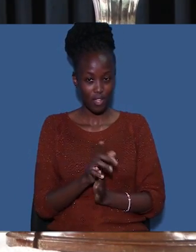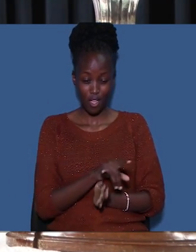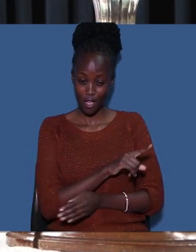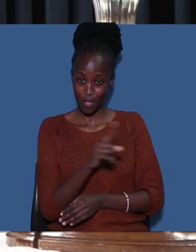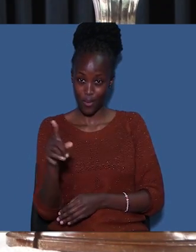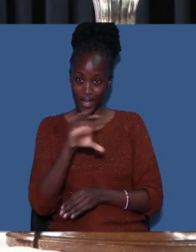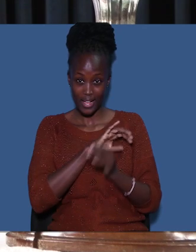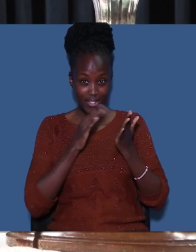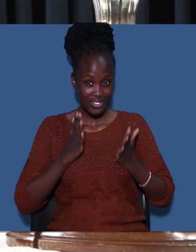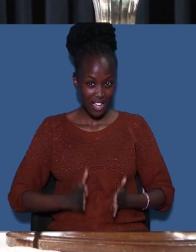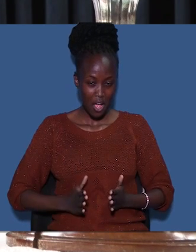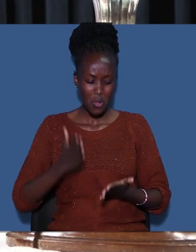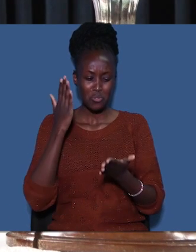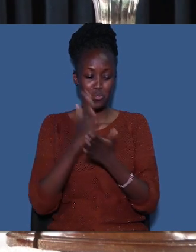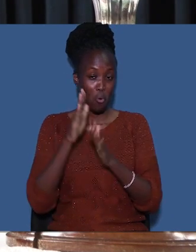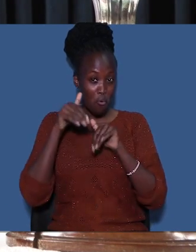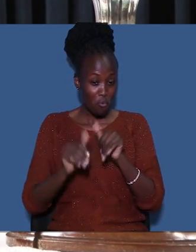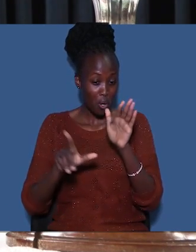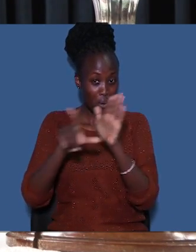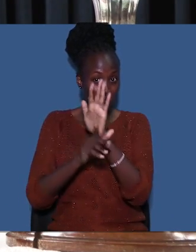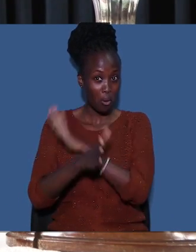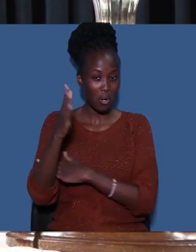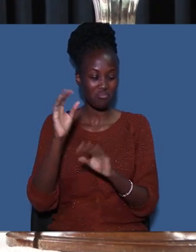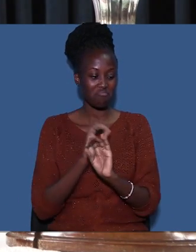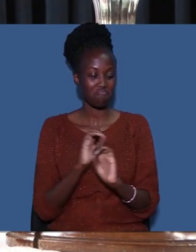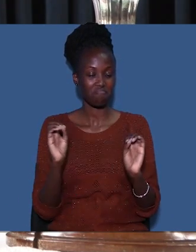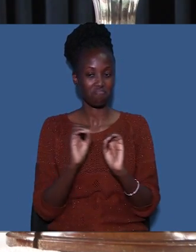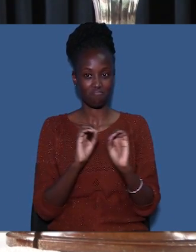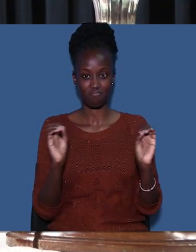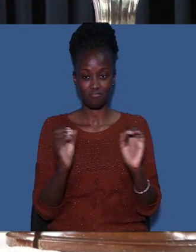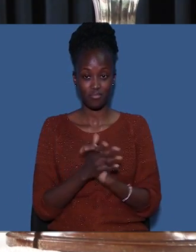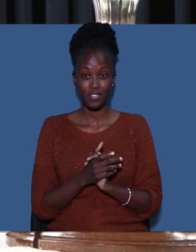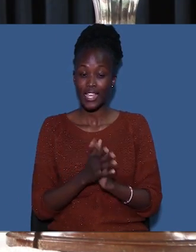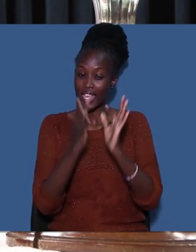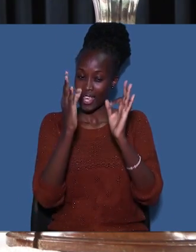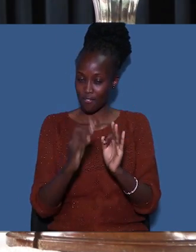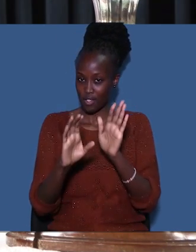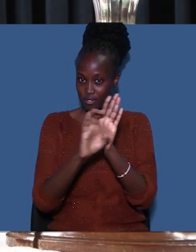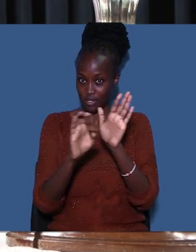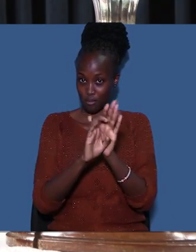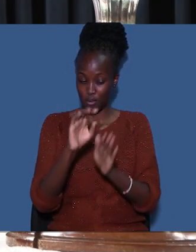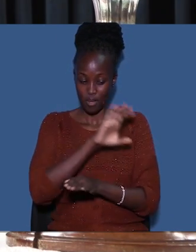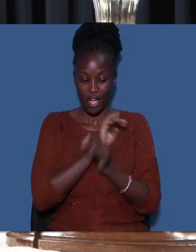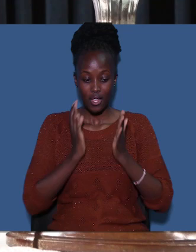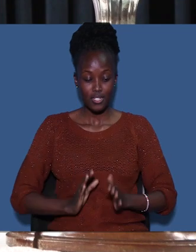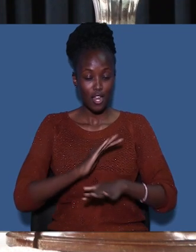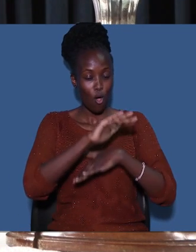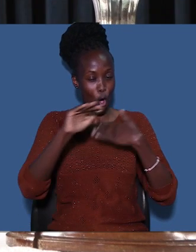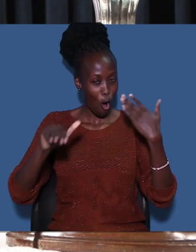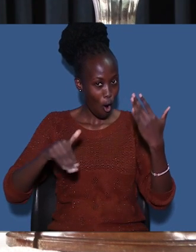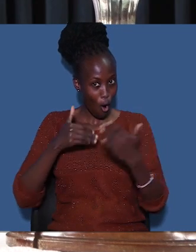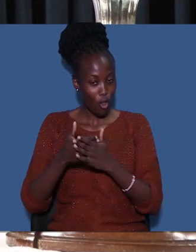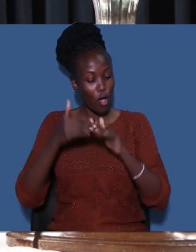been unable to uphold God's law in a manner that is evident. If every Christian chose to uphold God's